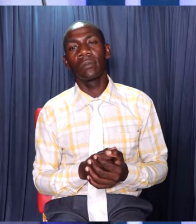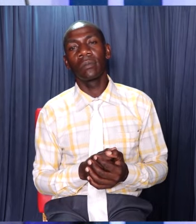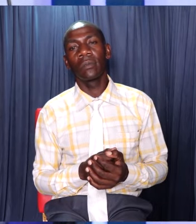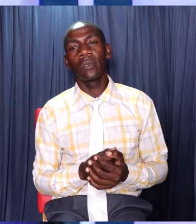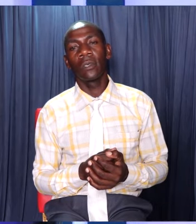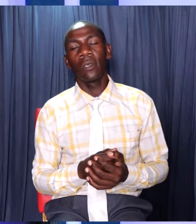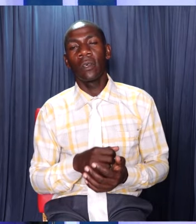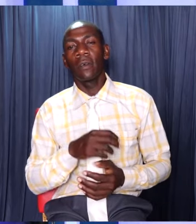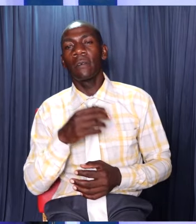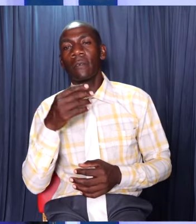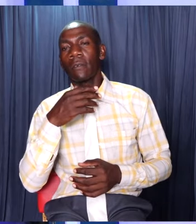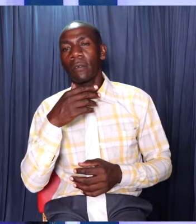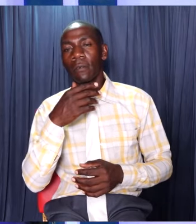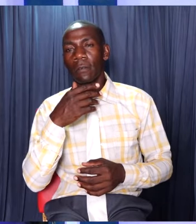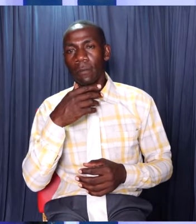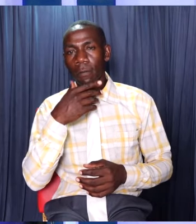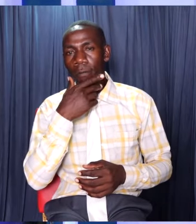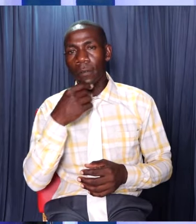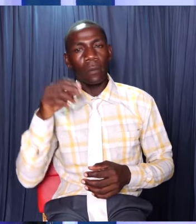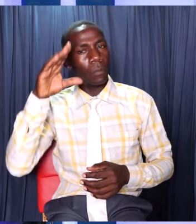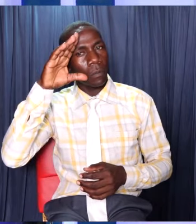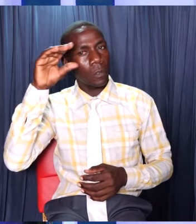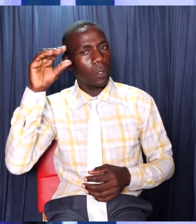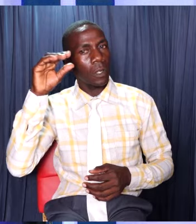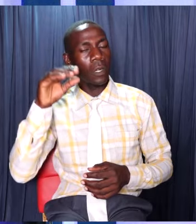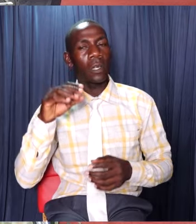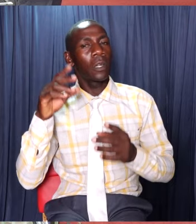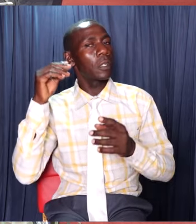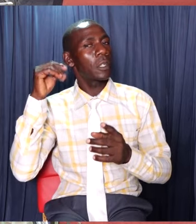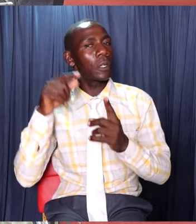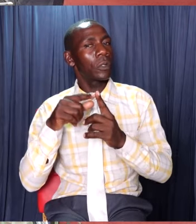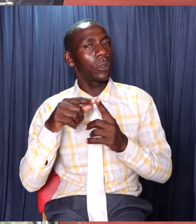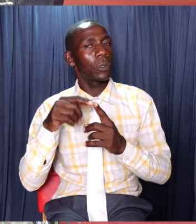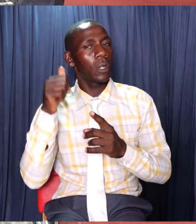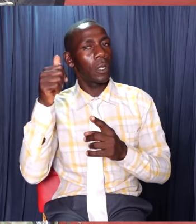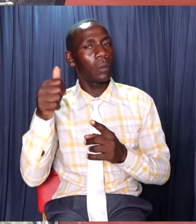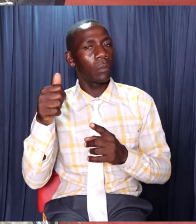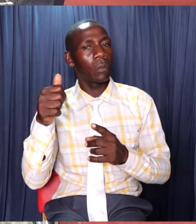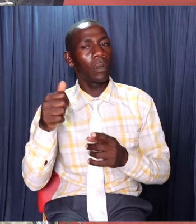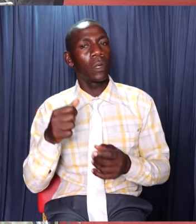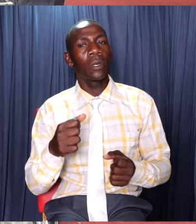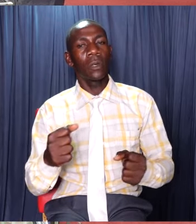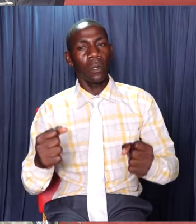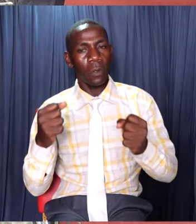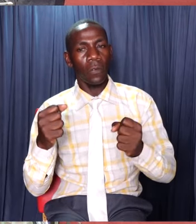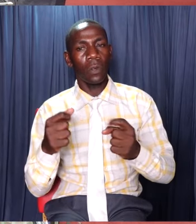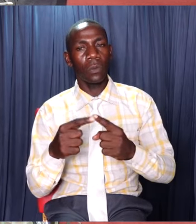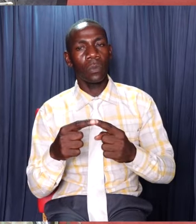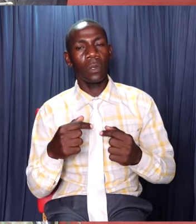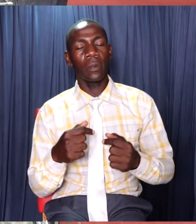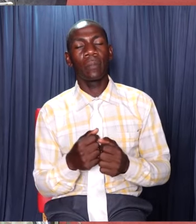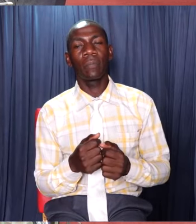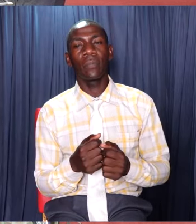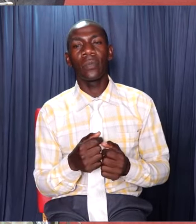Baba wetu mchungaji. Our father, the shepherd of the Lord. Kamsikiliza sana. I listened to him so intensely. Alinitia nguvu kabisa. With a lot of